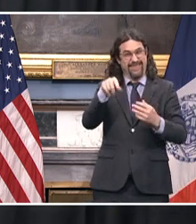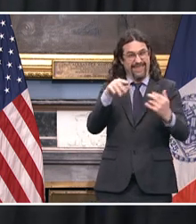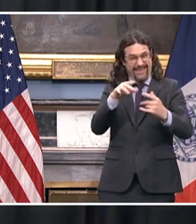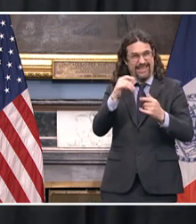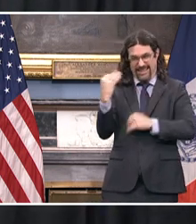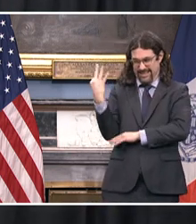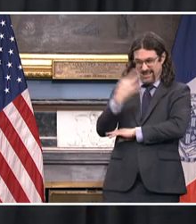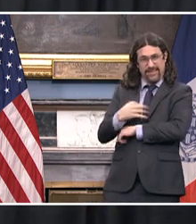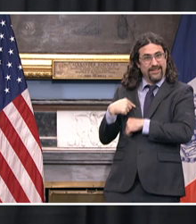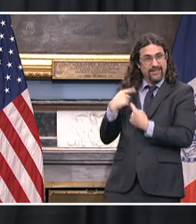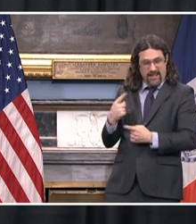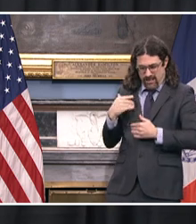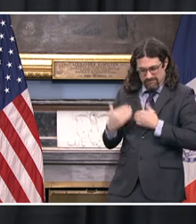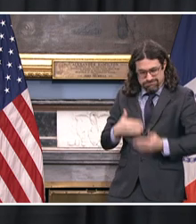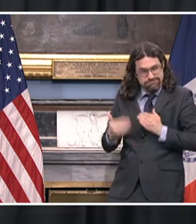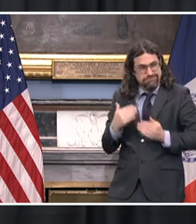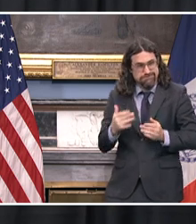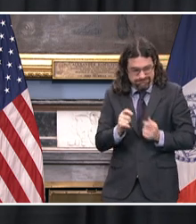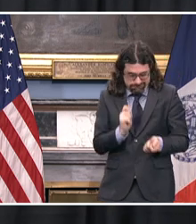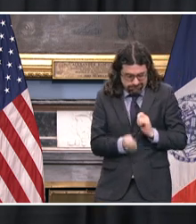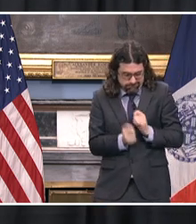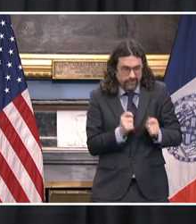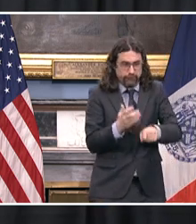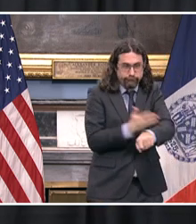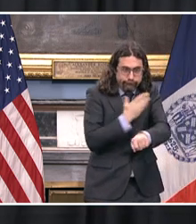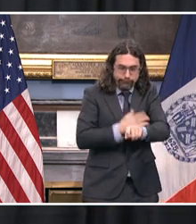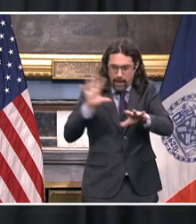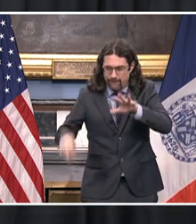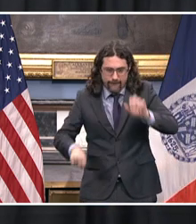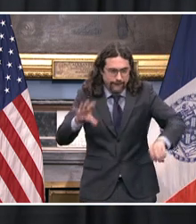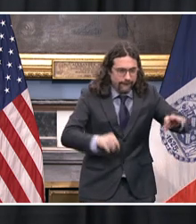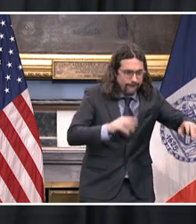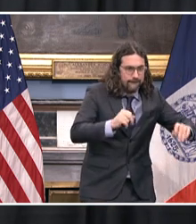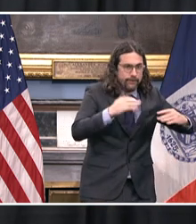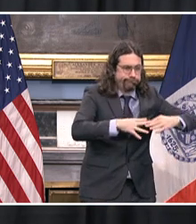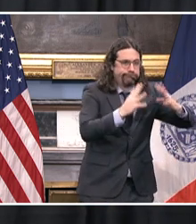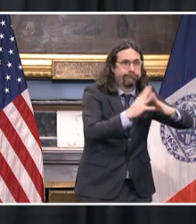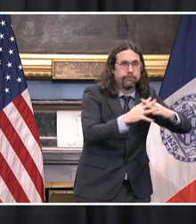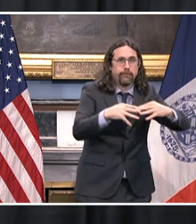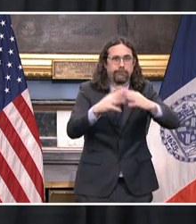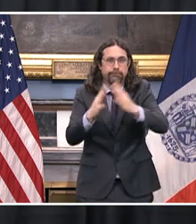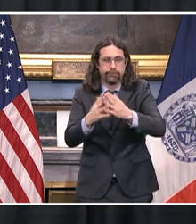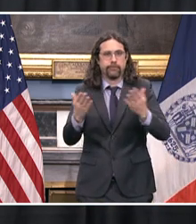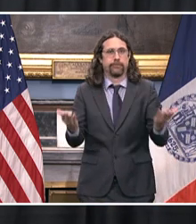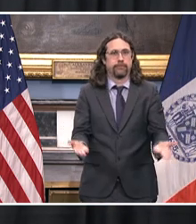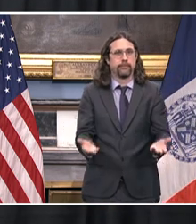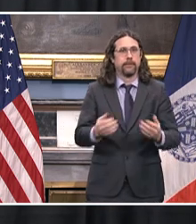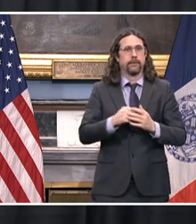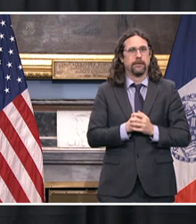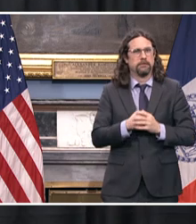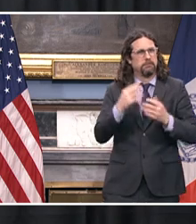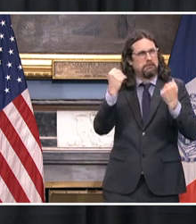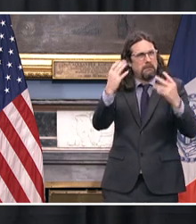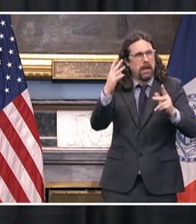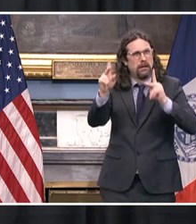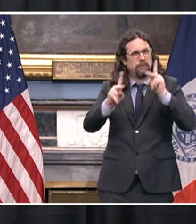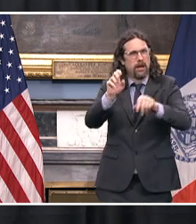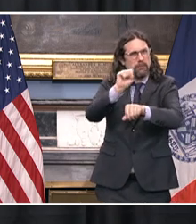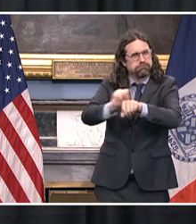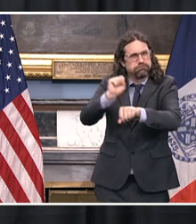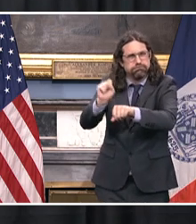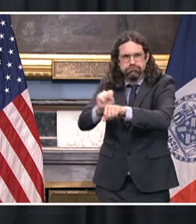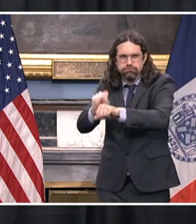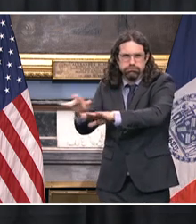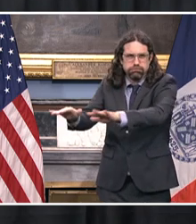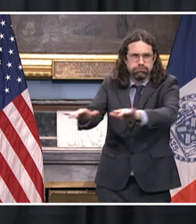facility. I heard they were going to change it and get it ready quickly. I didn't expect this much to happen